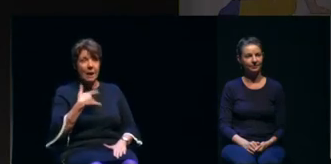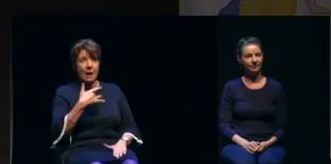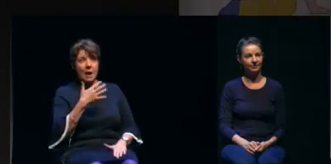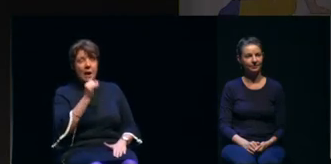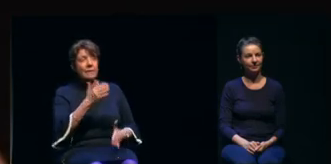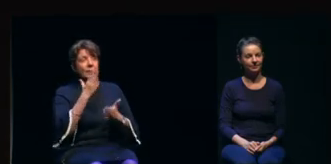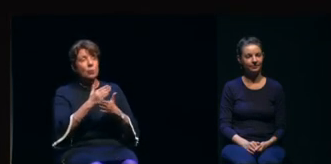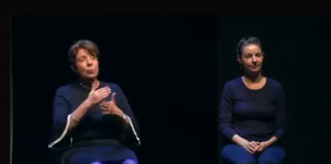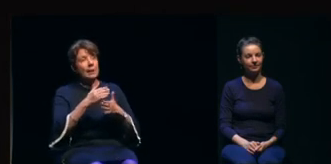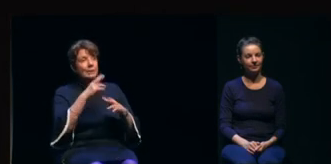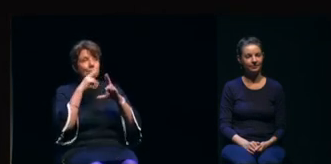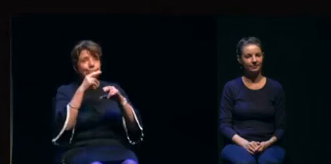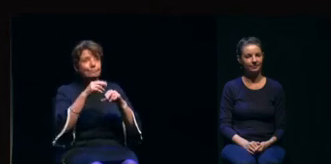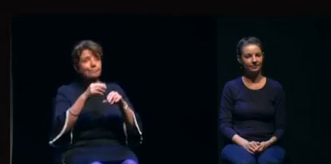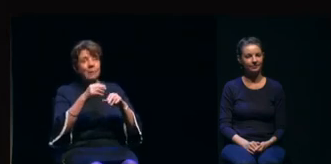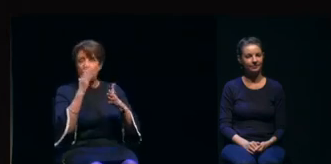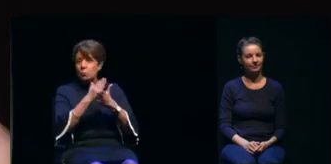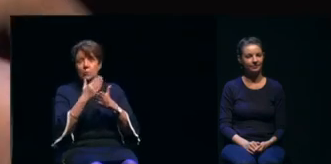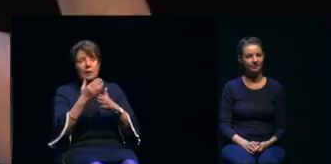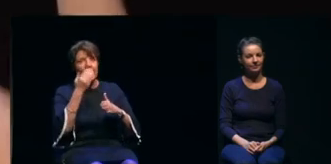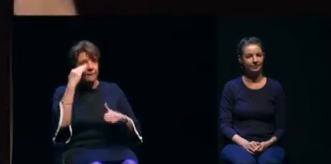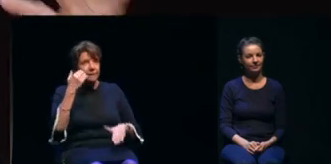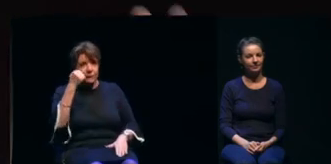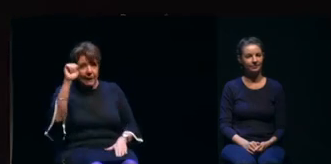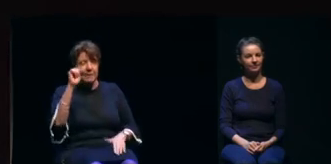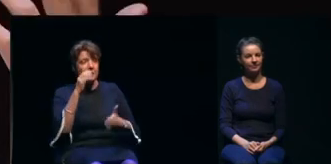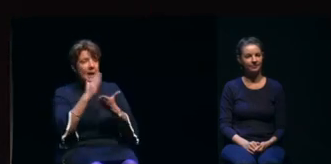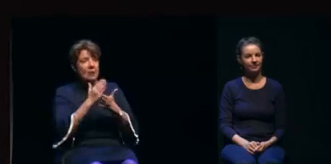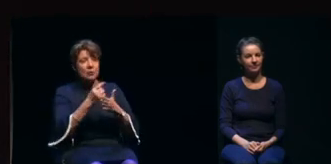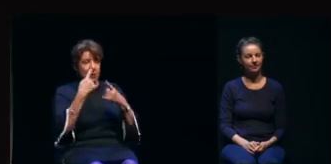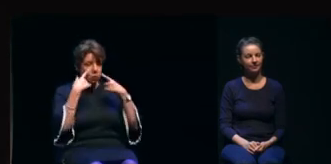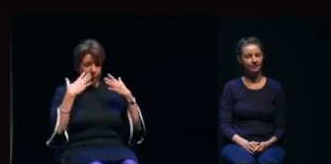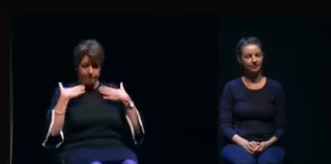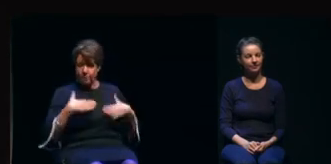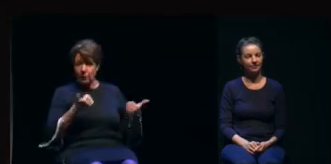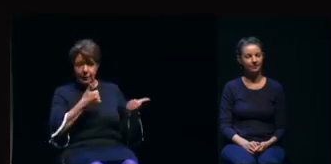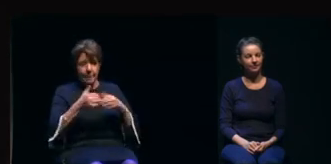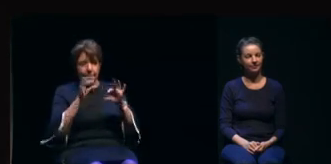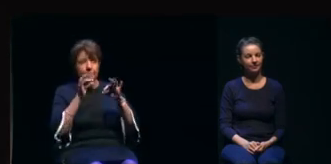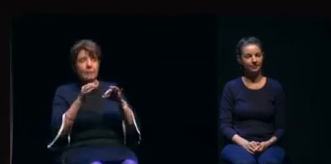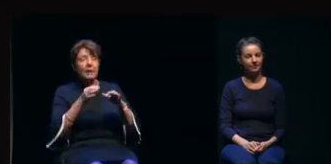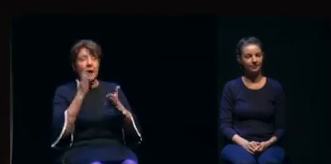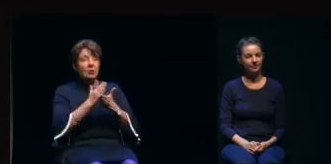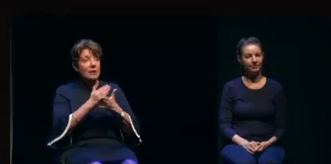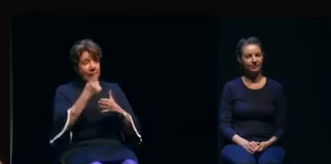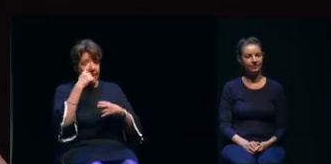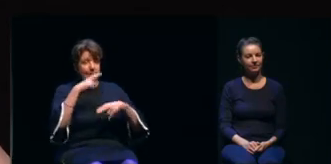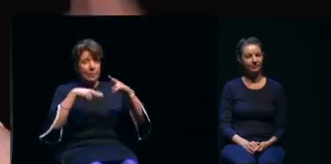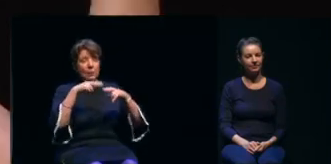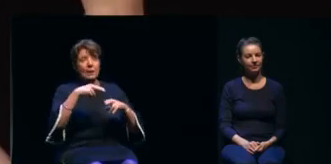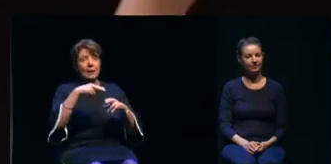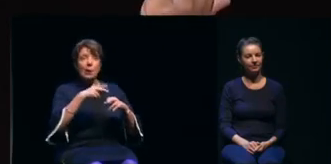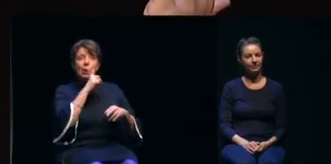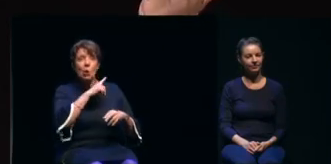vocal feminist, modelling body positivity, thinking that you're doing all the perfect things to build a girl, and then this comes